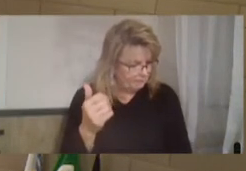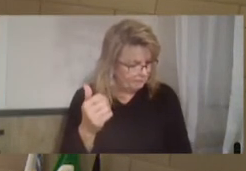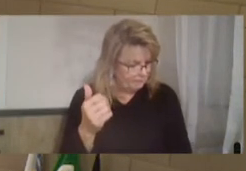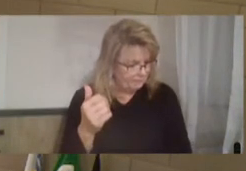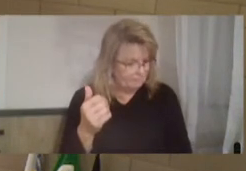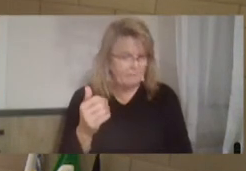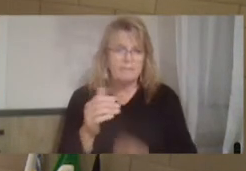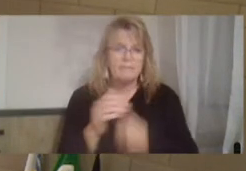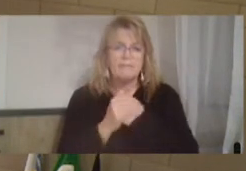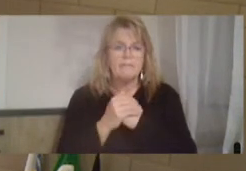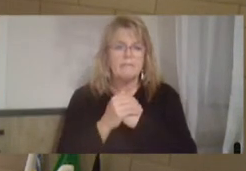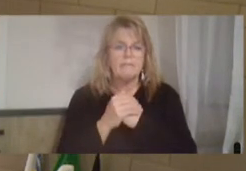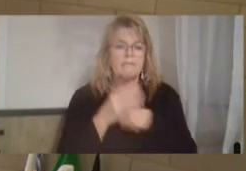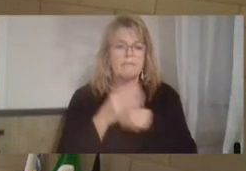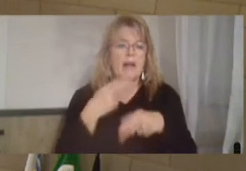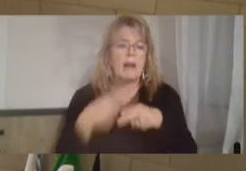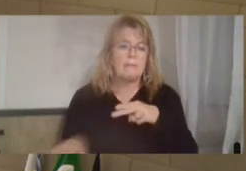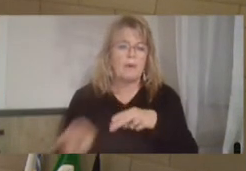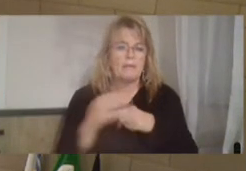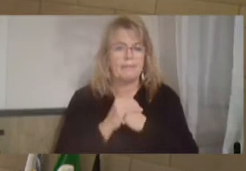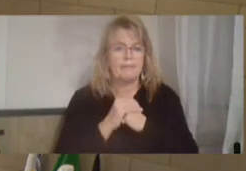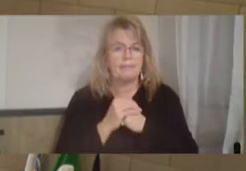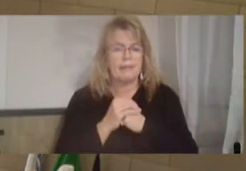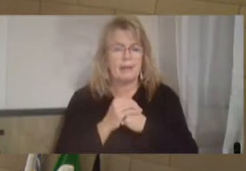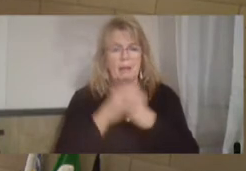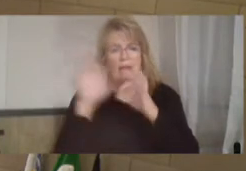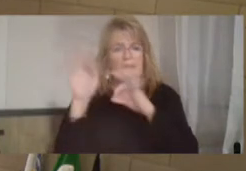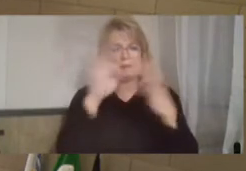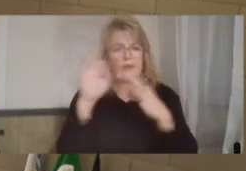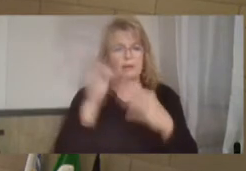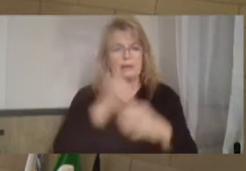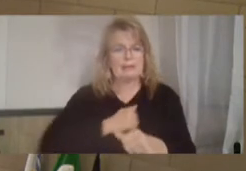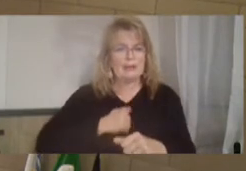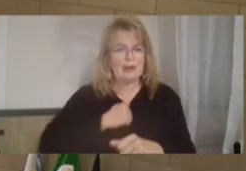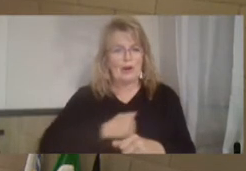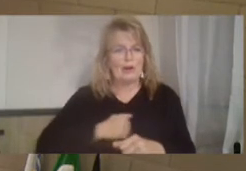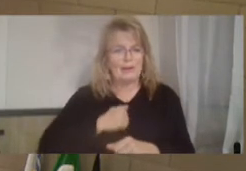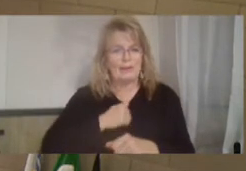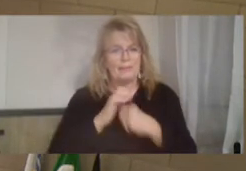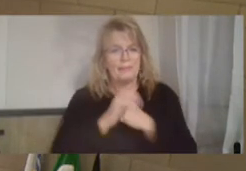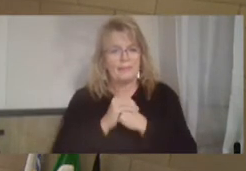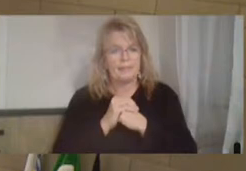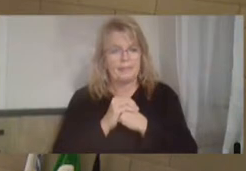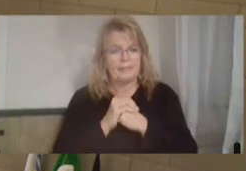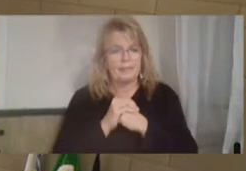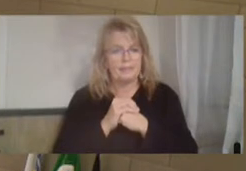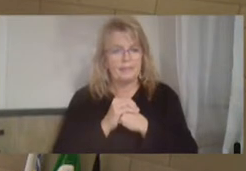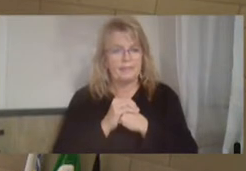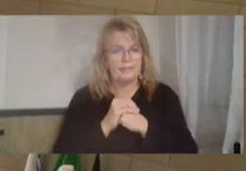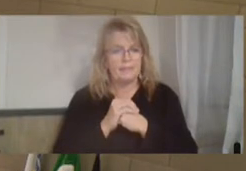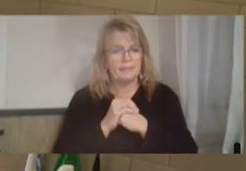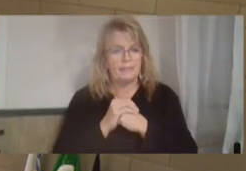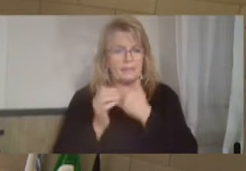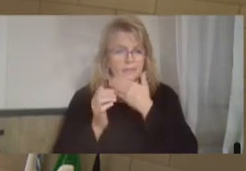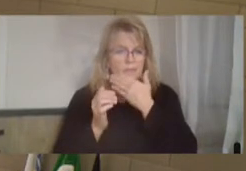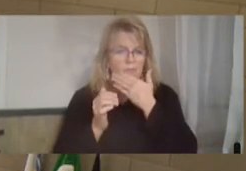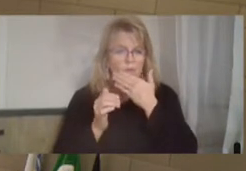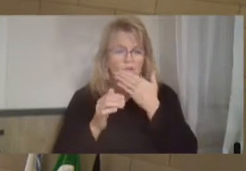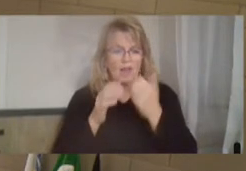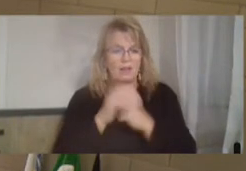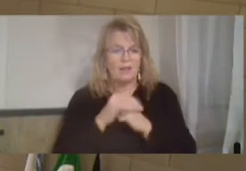I'm brief. Actually, I'm a little distracted. A few of our ceasefire friends found my personal page and start sending me